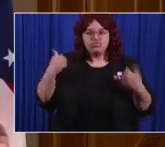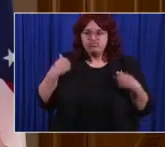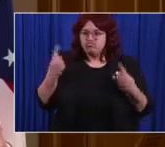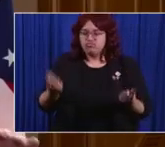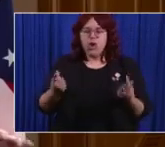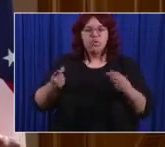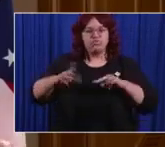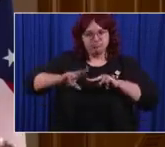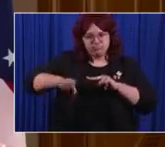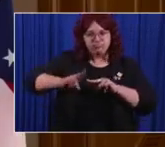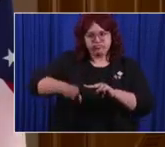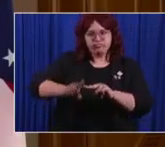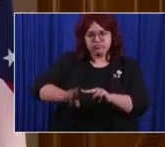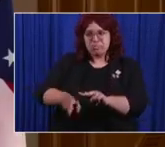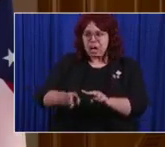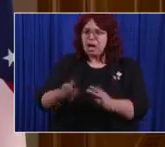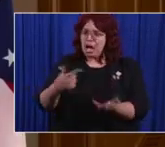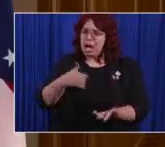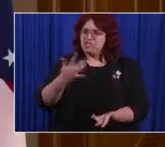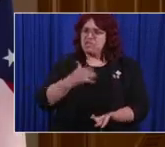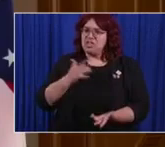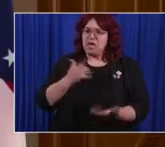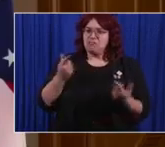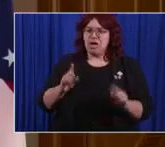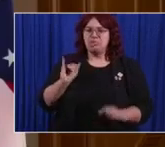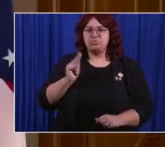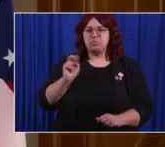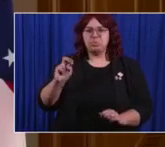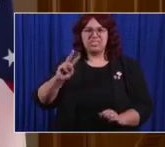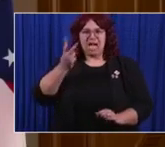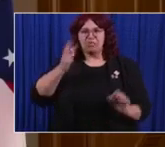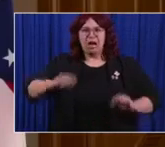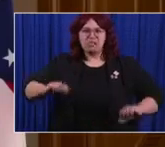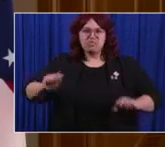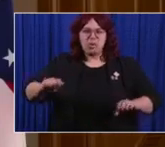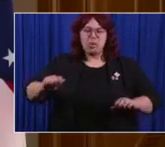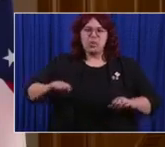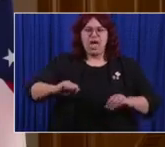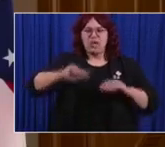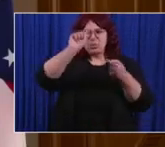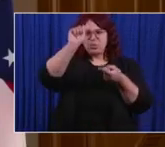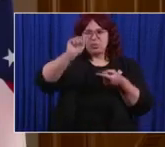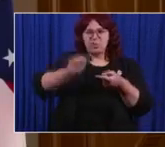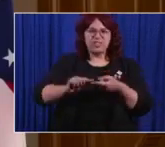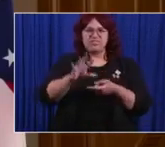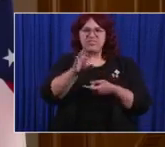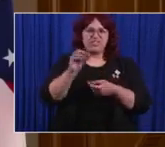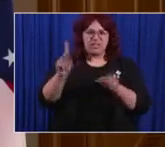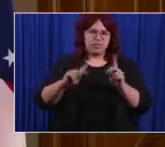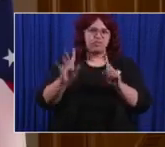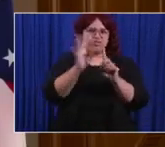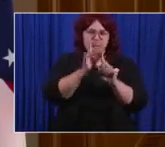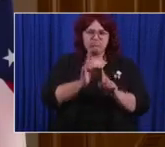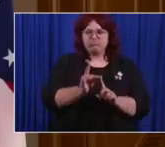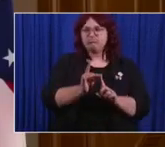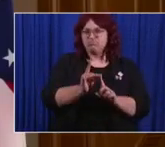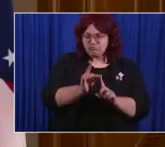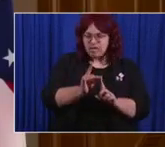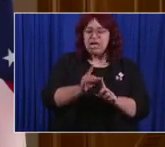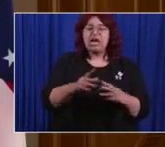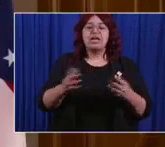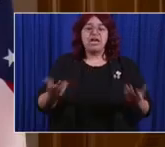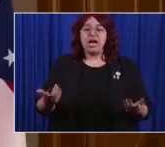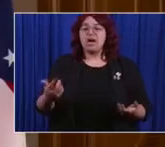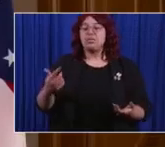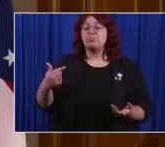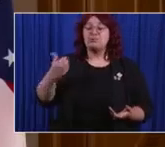of vaccination metric, I've always felt that they were directly related to each other. And we felt confident, Dr.